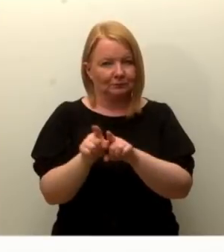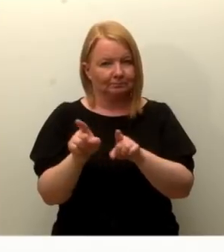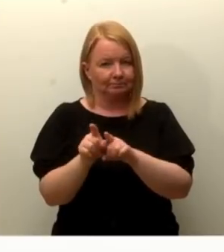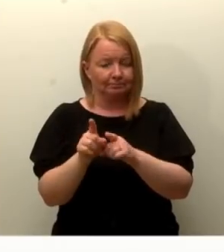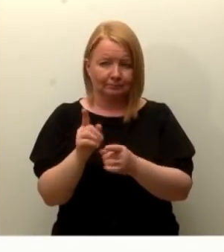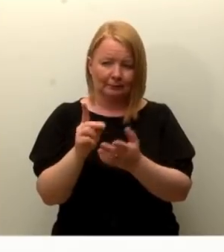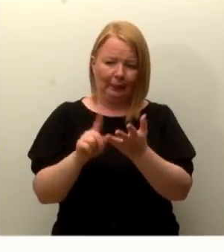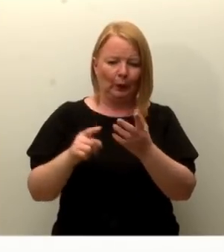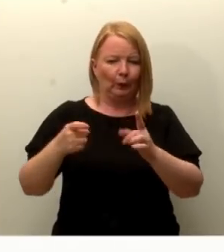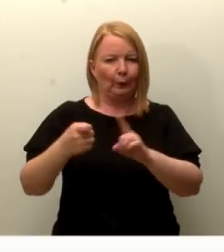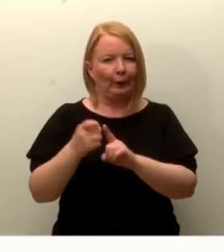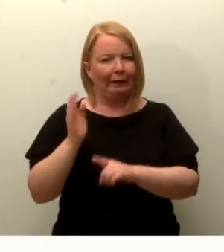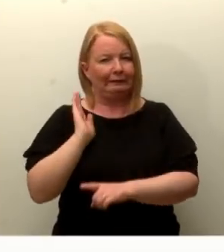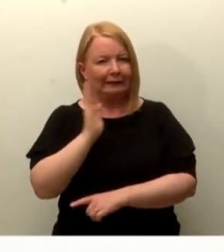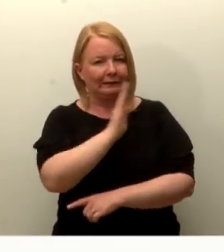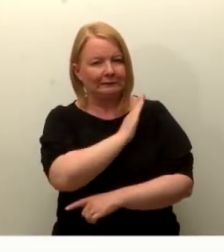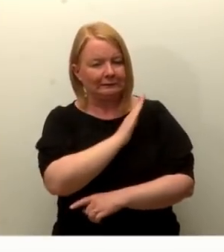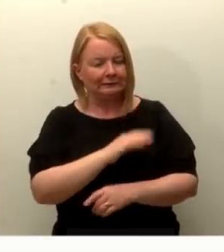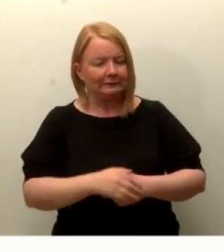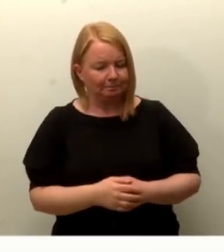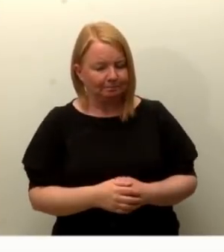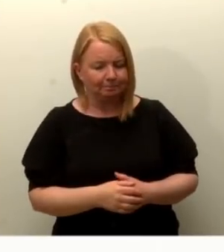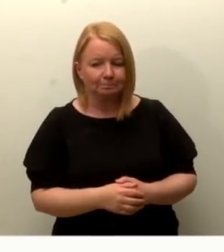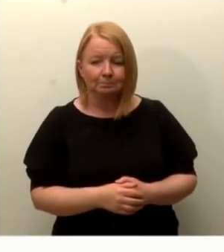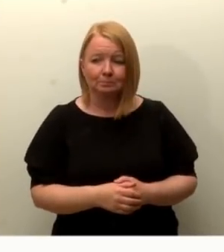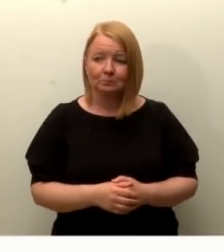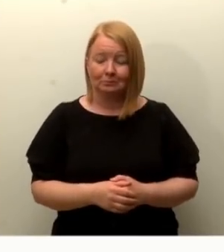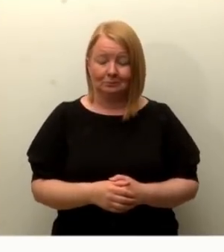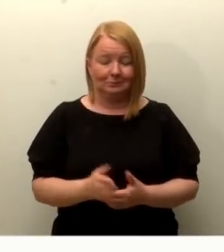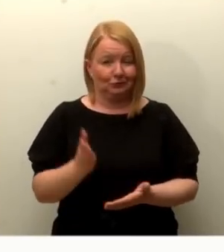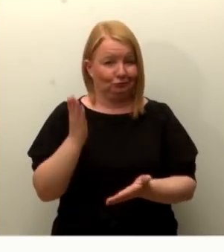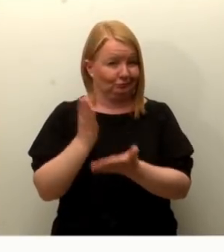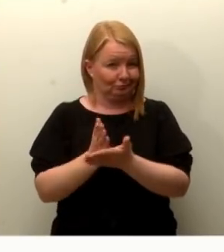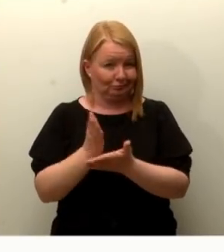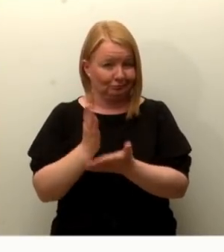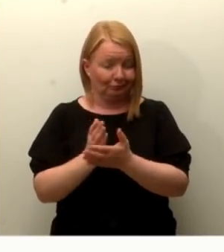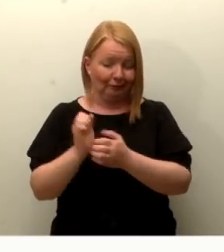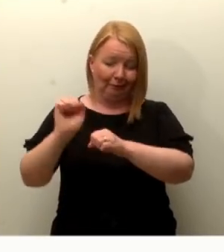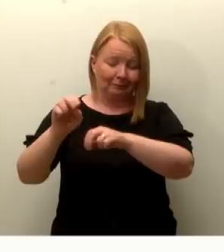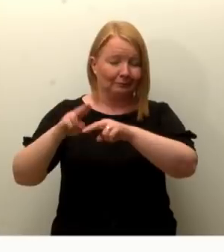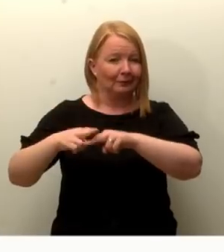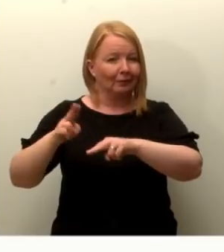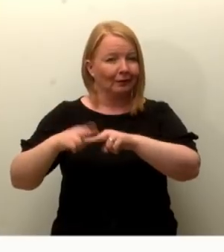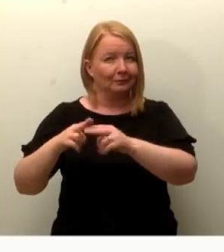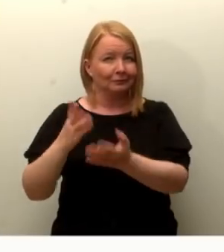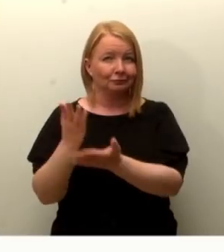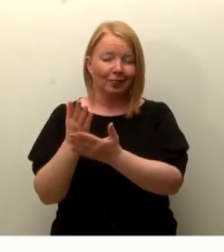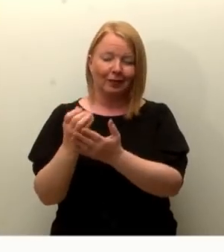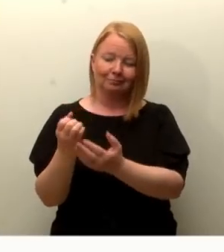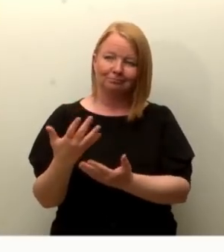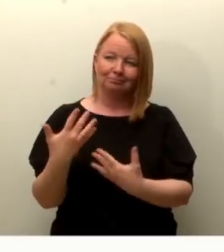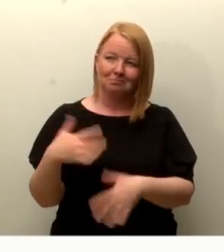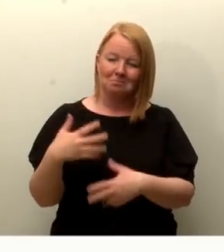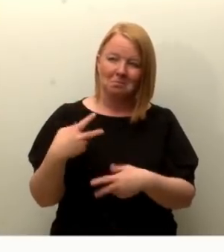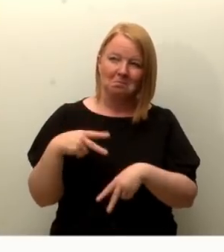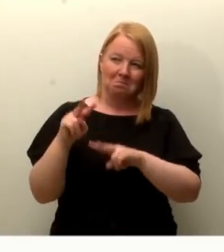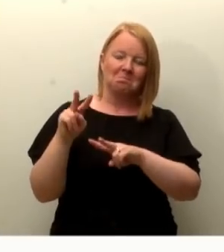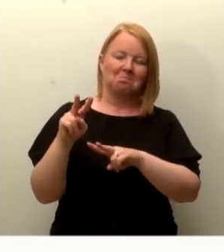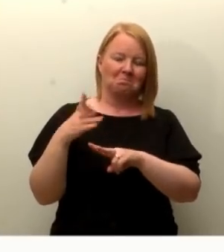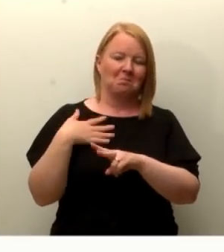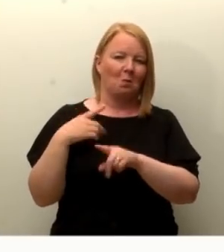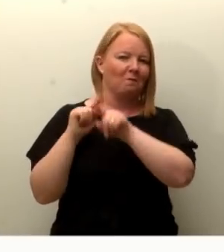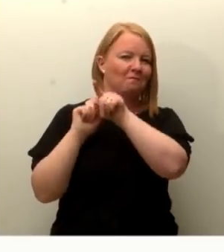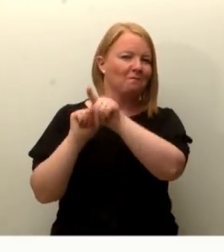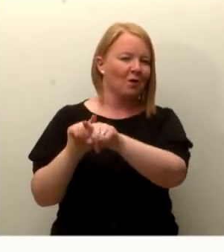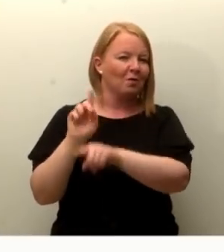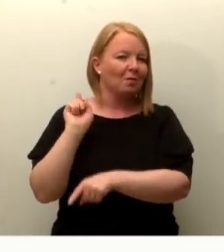a UK knighthood. Without doubt, Parag's dad was the main inspiration for Parag to follow